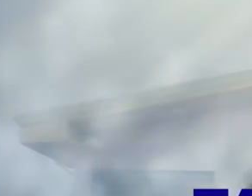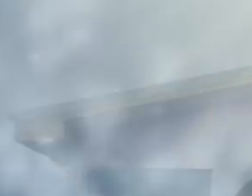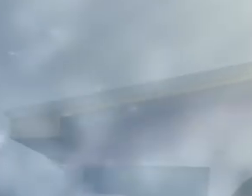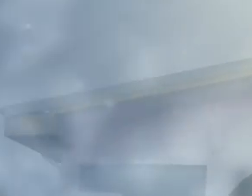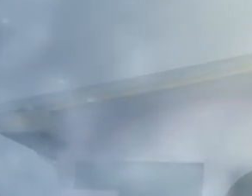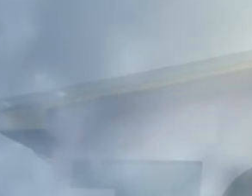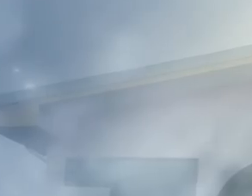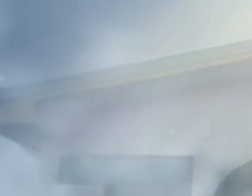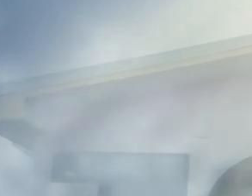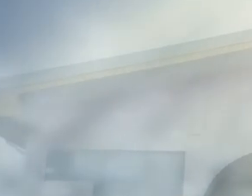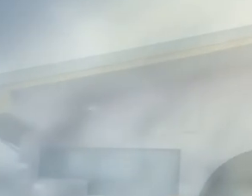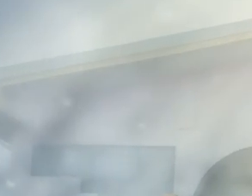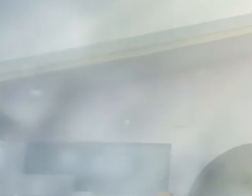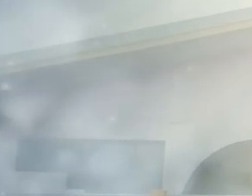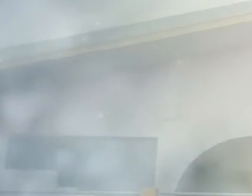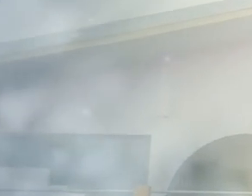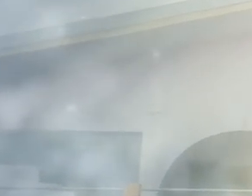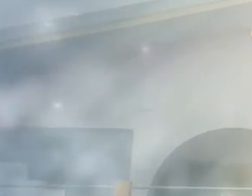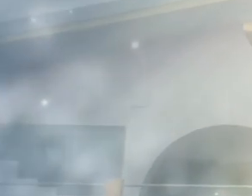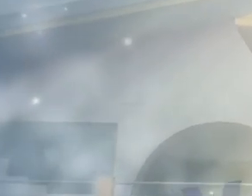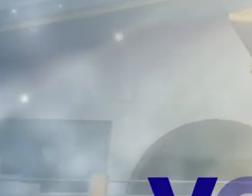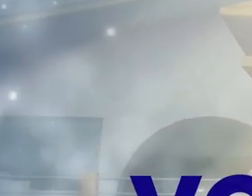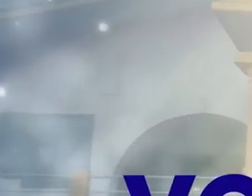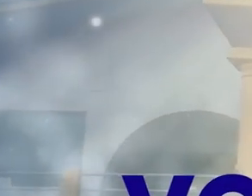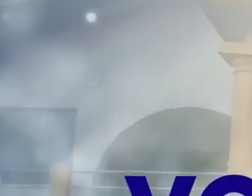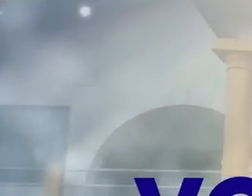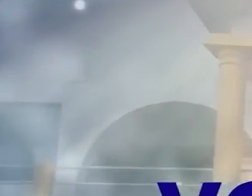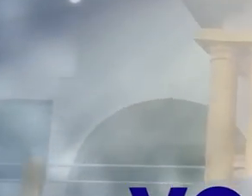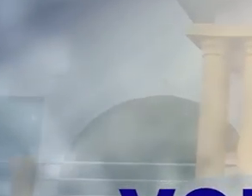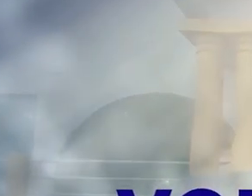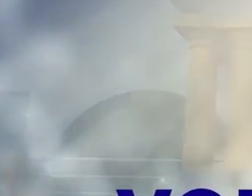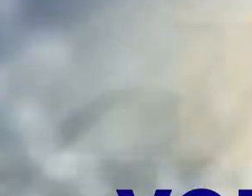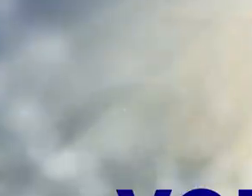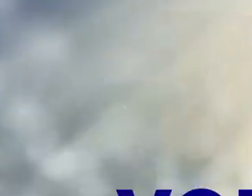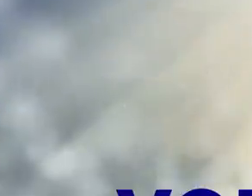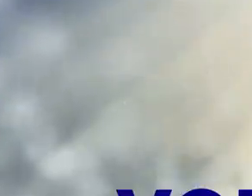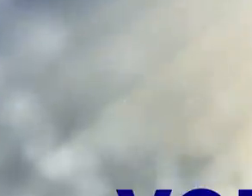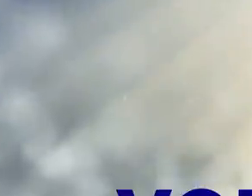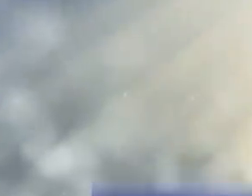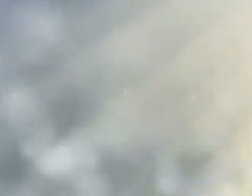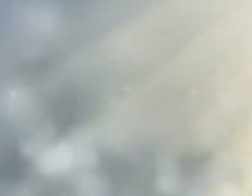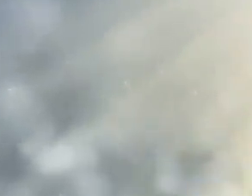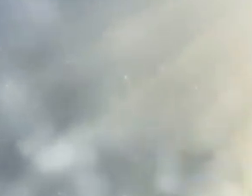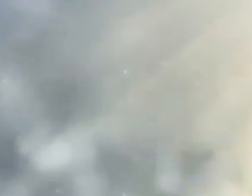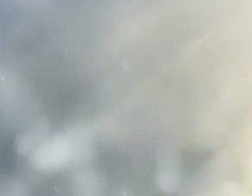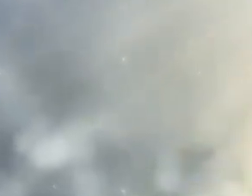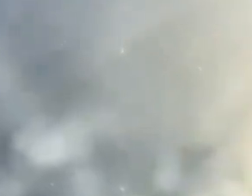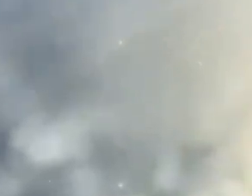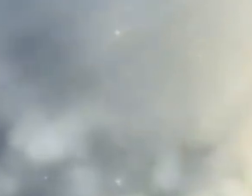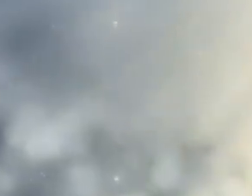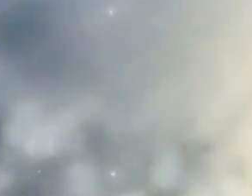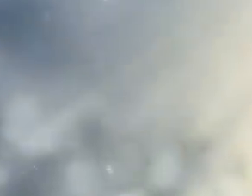beyond the azure blue. A God concealed from human sight.